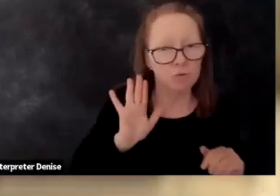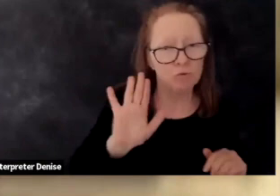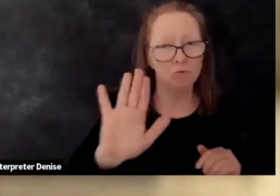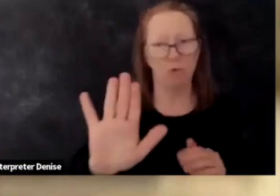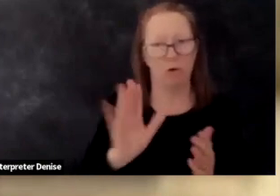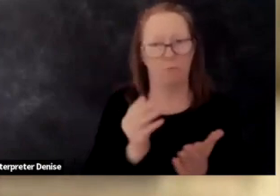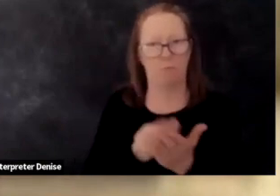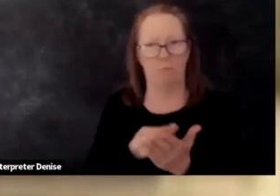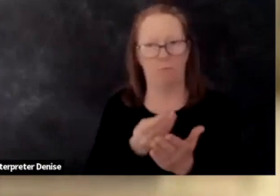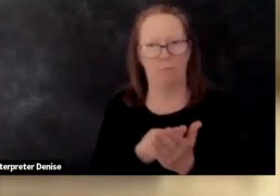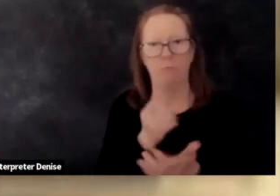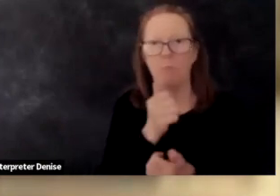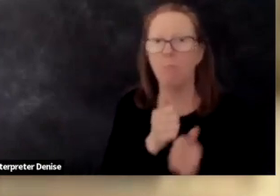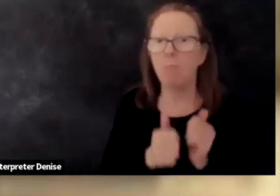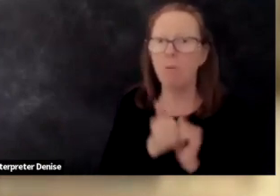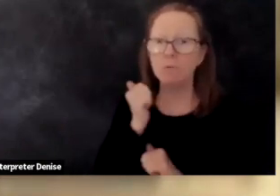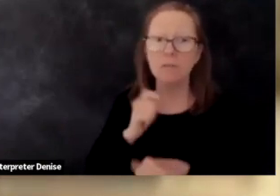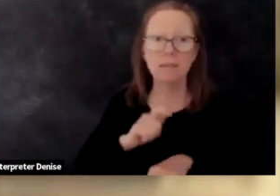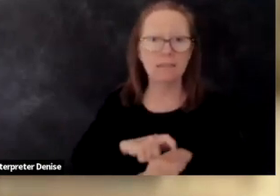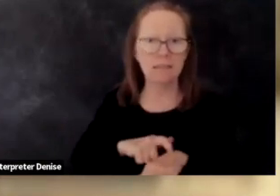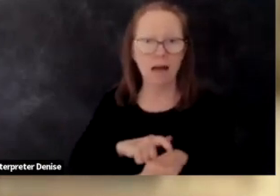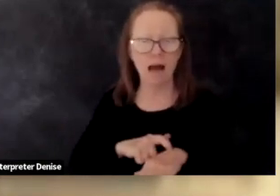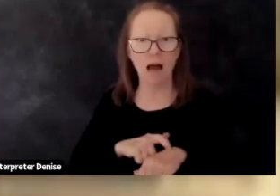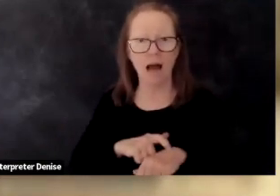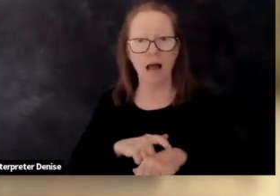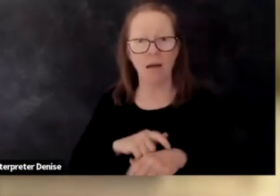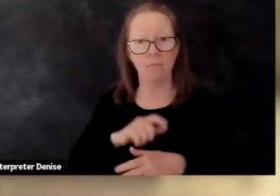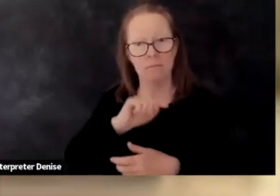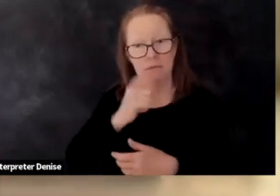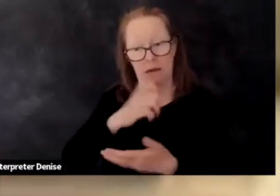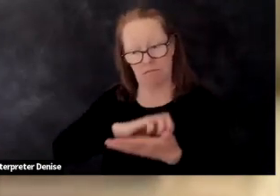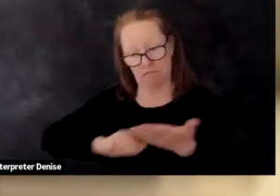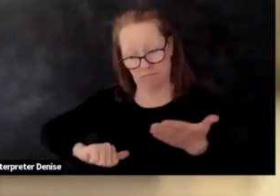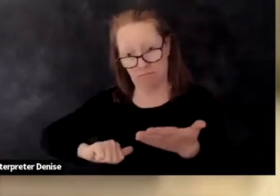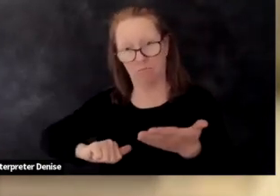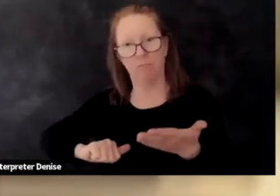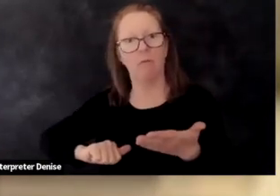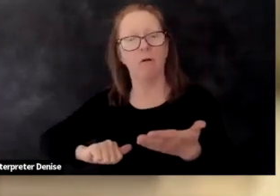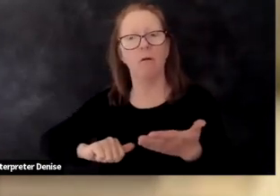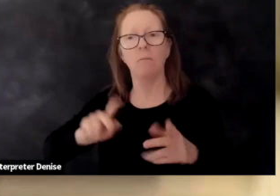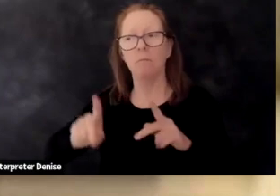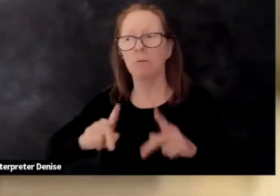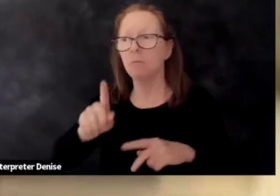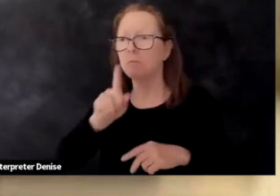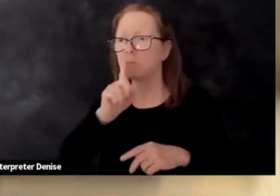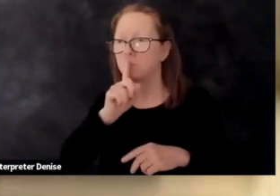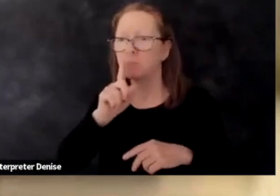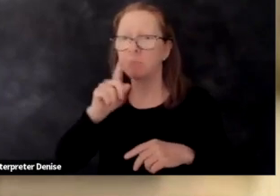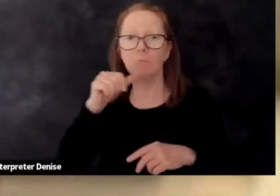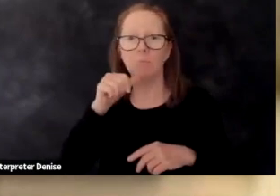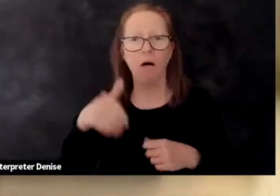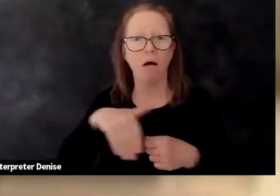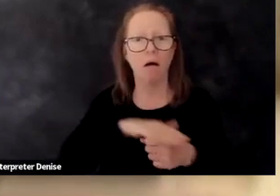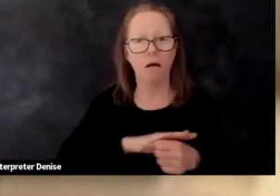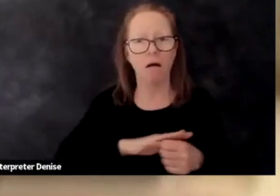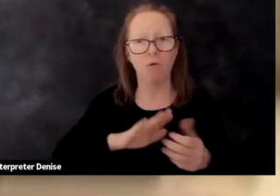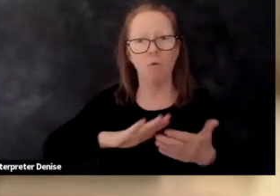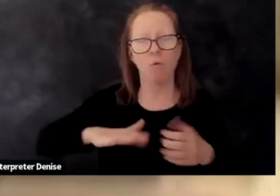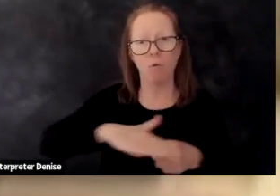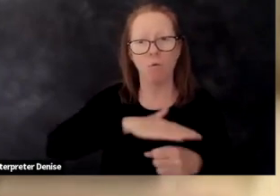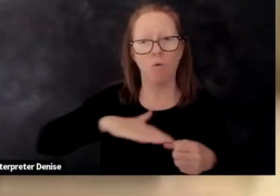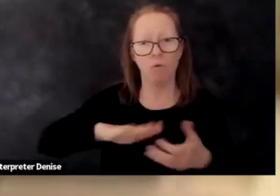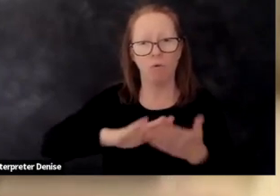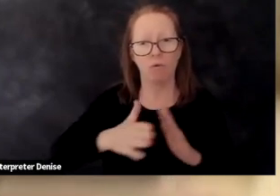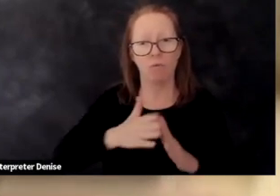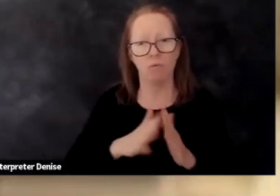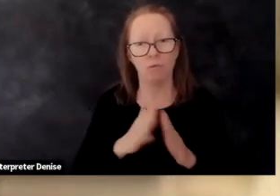that money doesn't get connected to the communities that are obligated to pay it. This is one time that it will. And so please, we'll have time to celebrate.